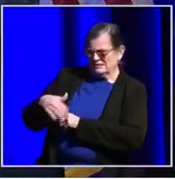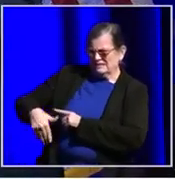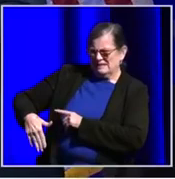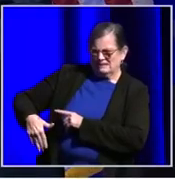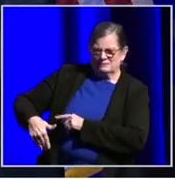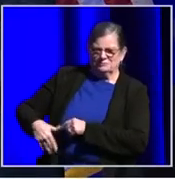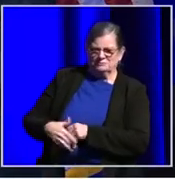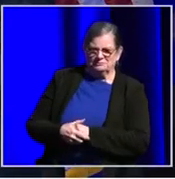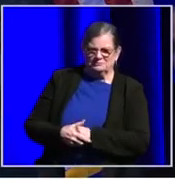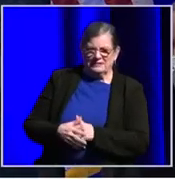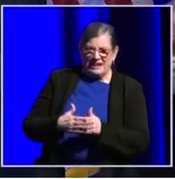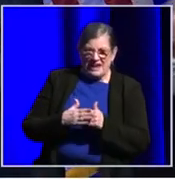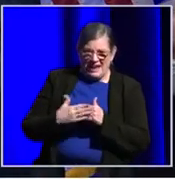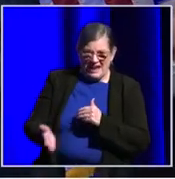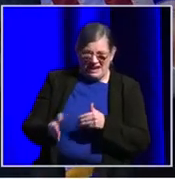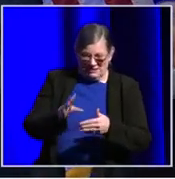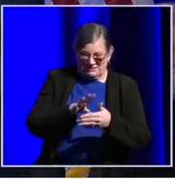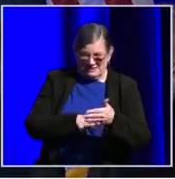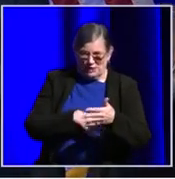schedule.